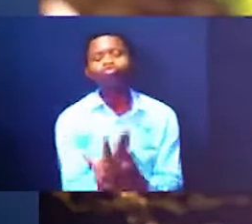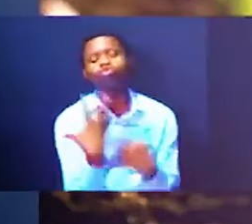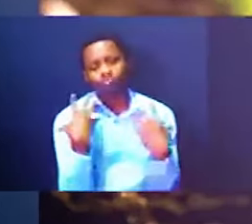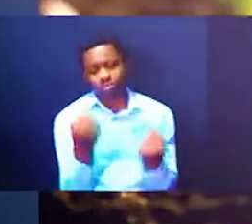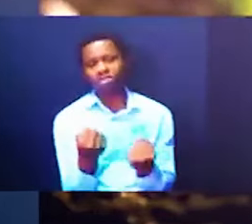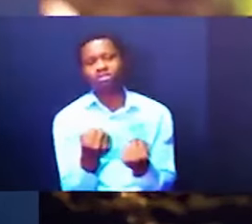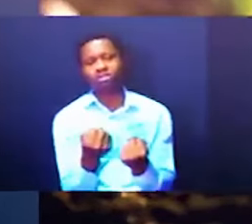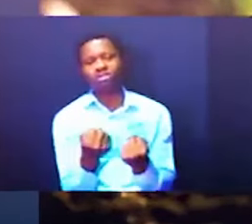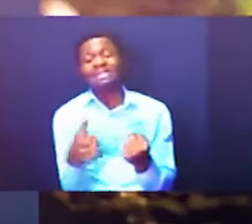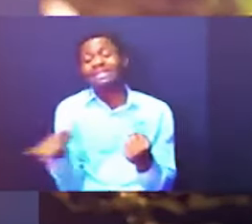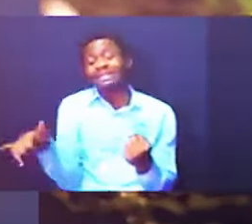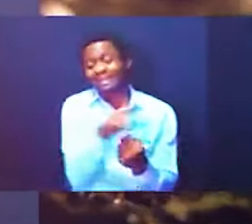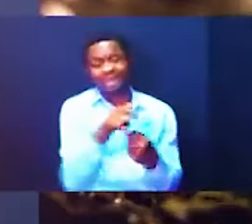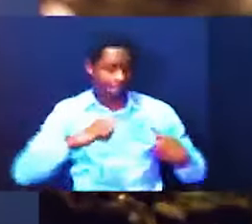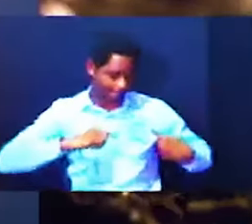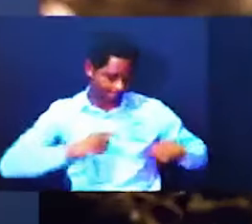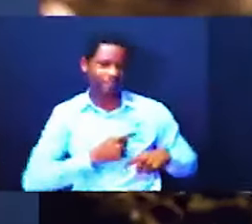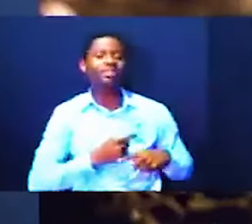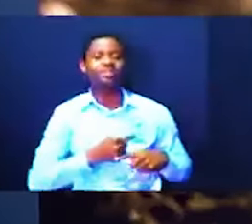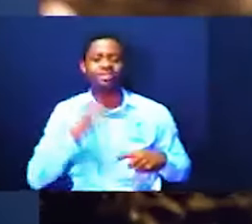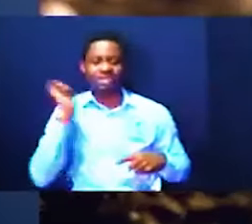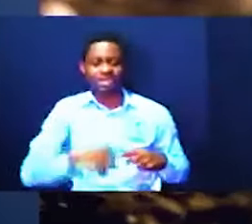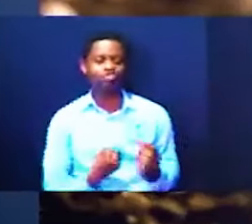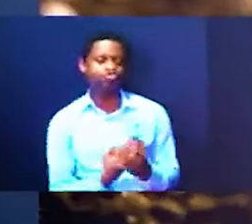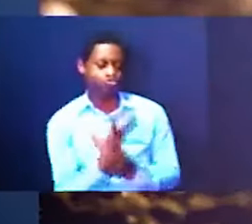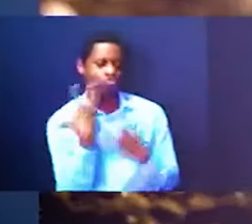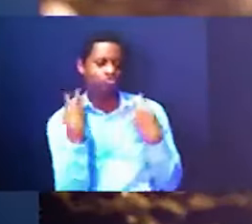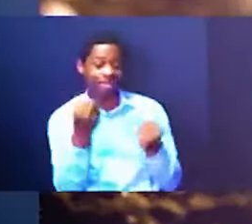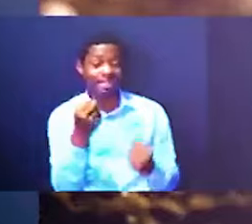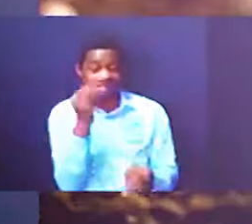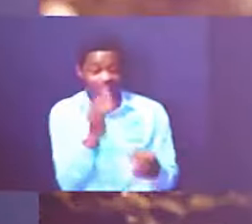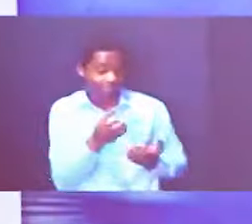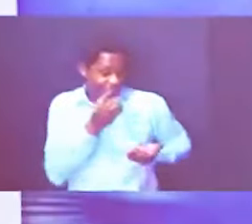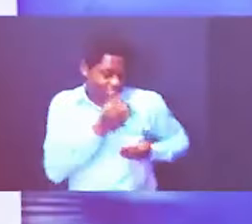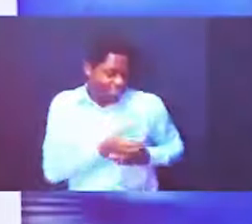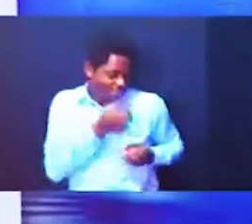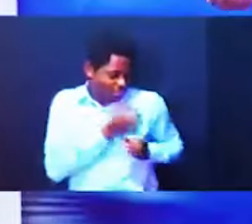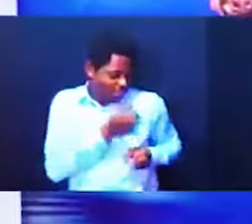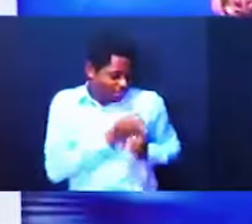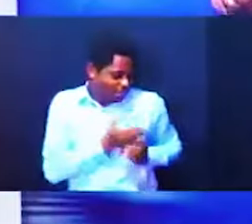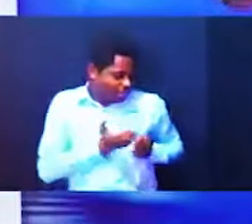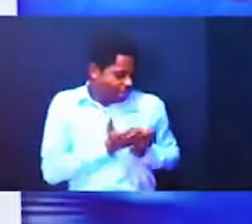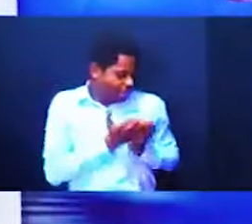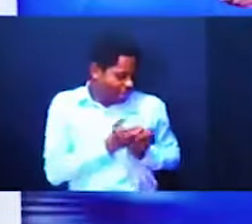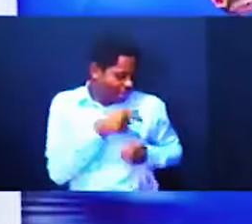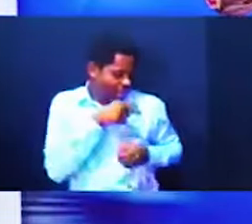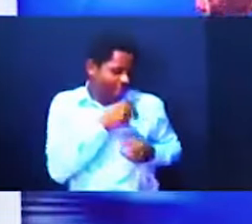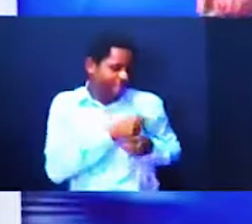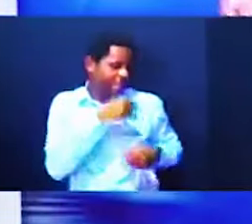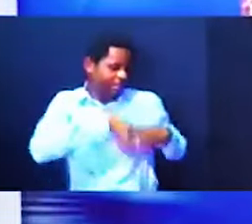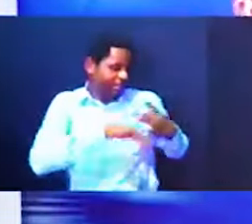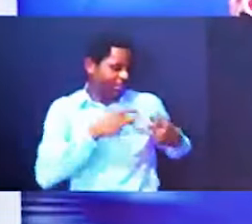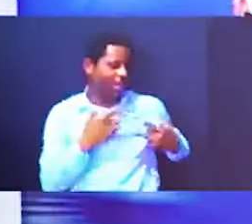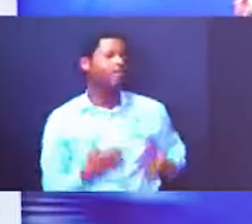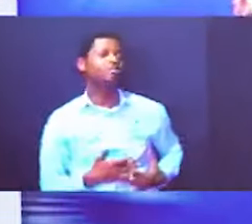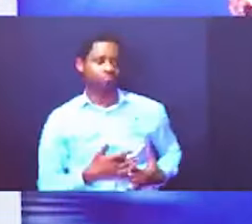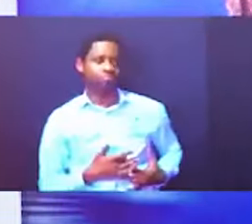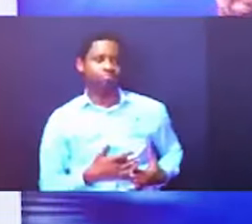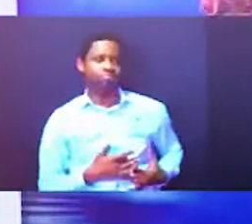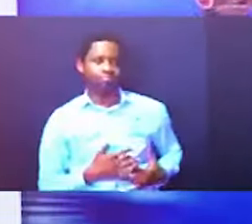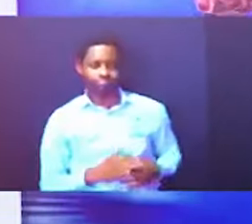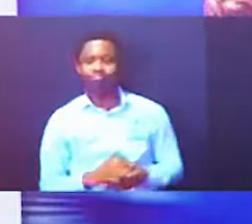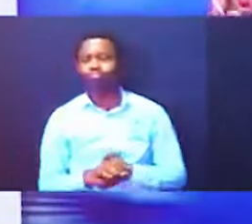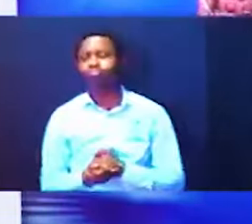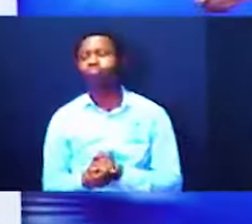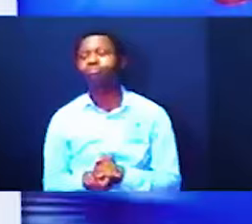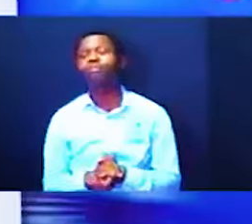would like to throw some more light on the importance of handling seeds.